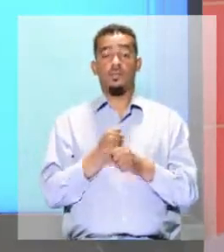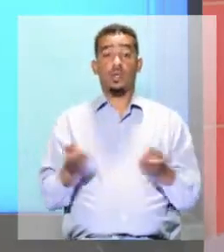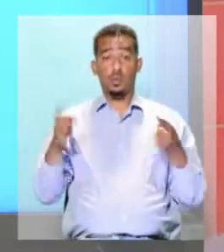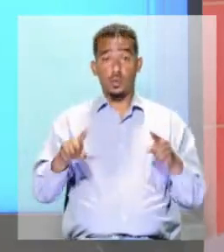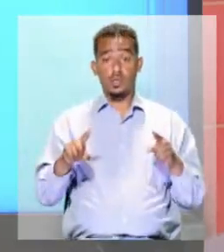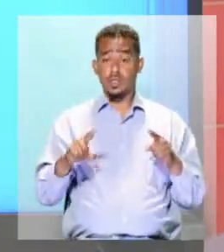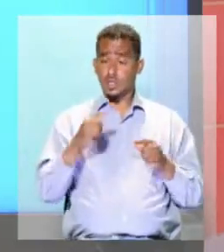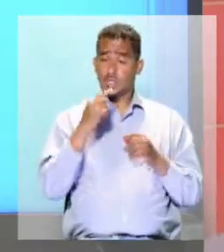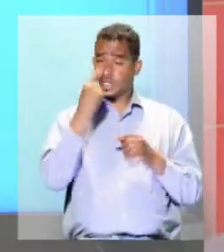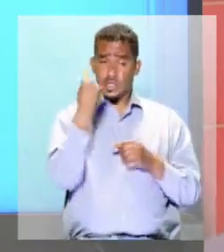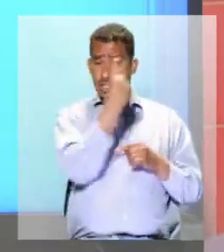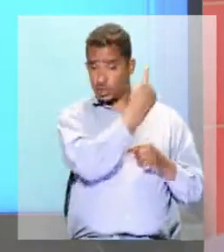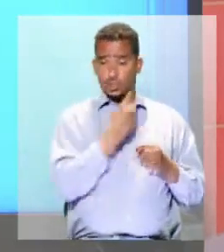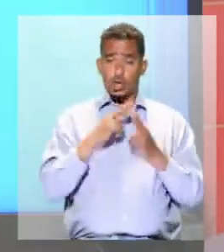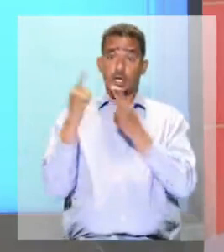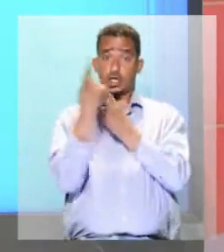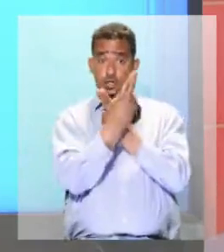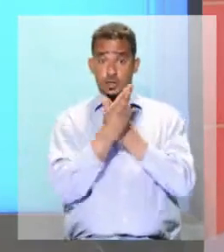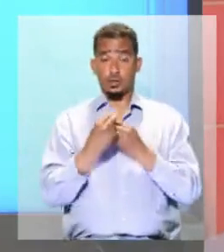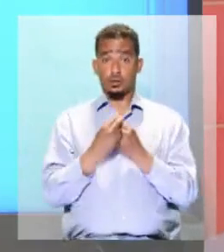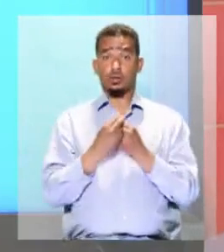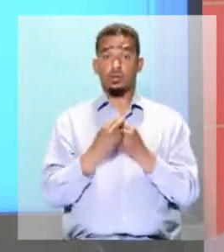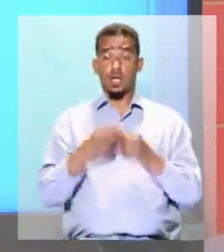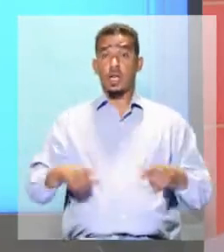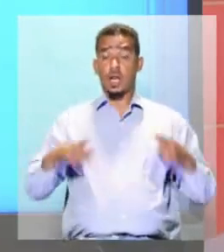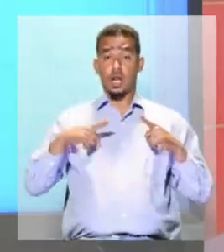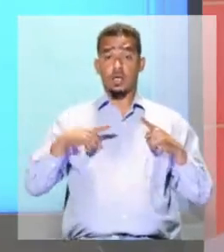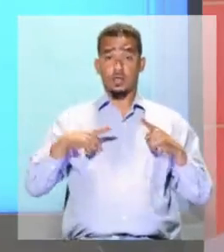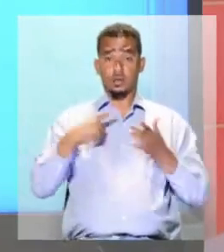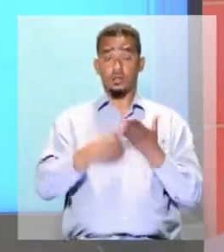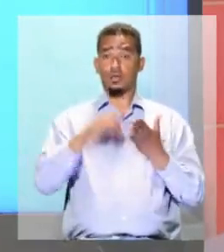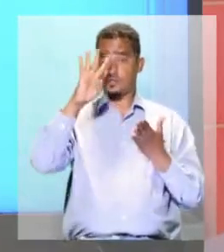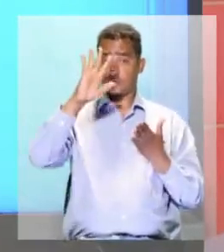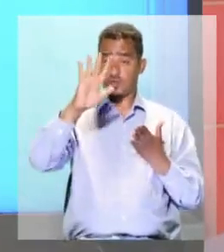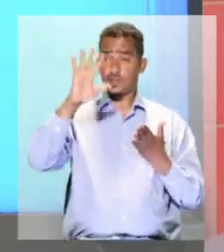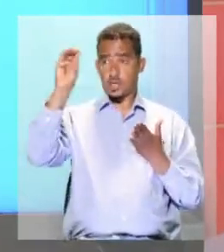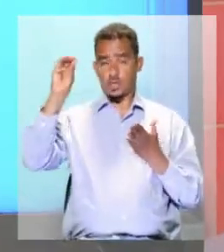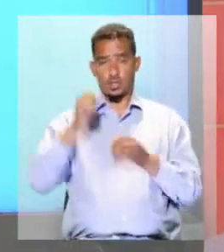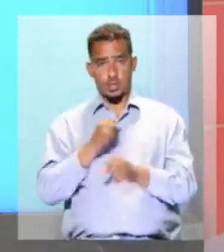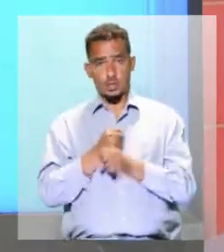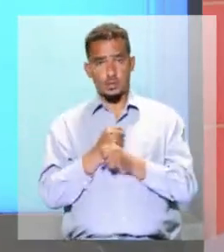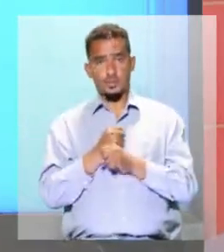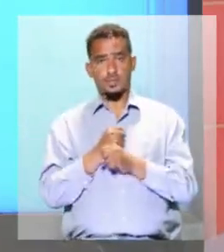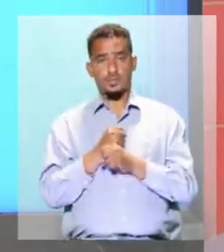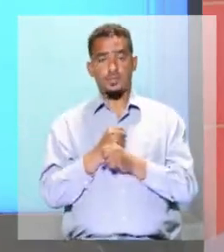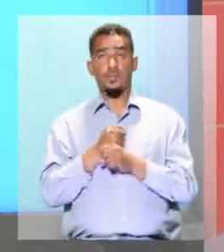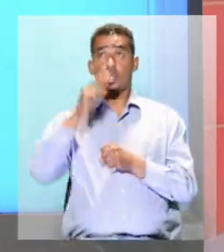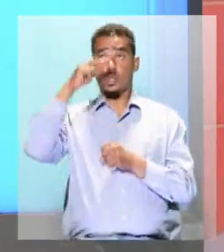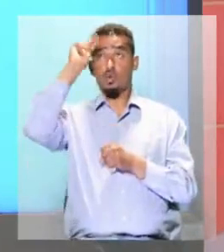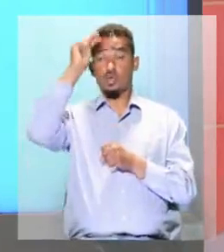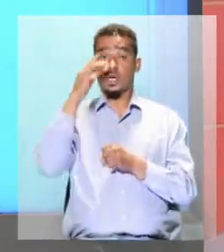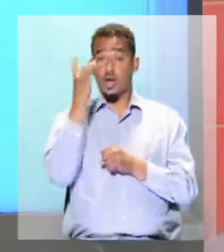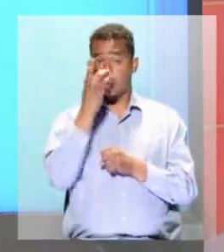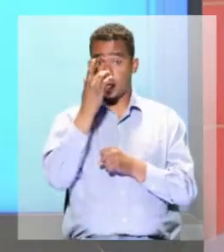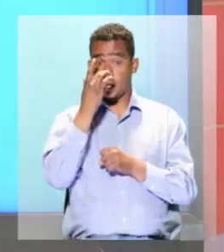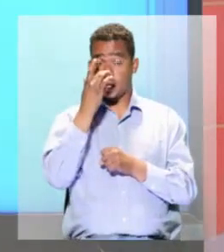see each region of Africa, the sub-Saharan Africa life expectancy, it is 50 years. The Northern